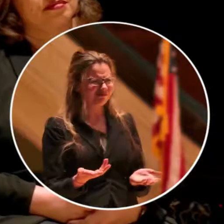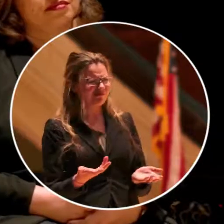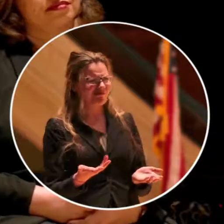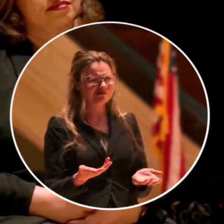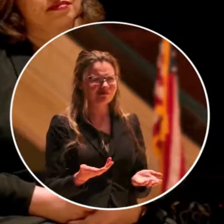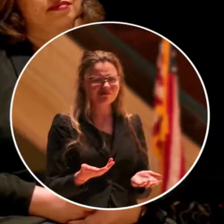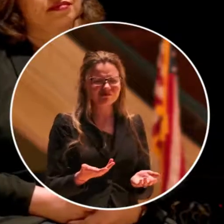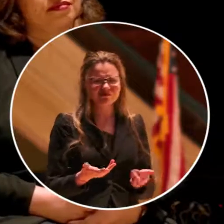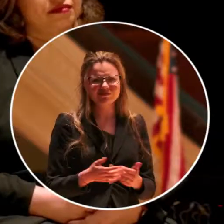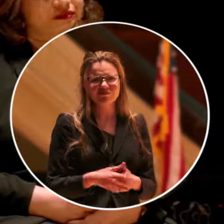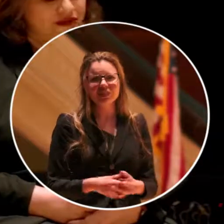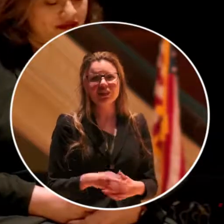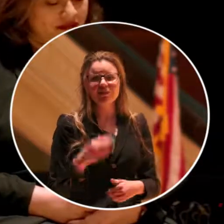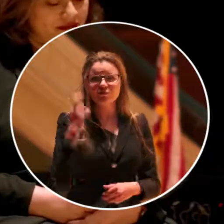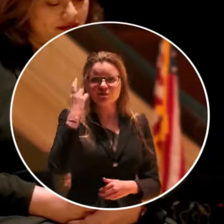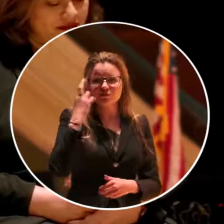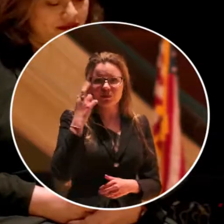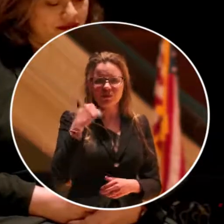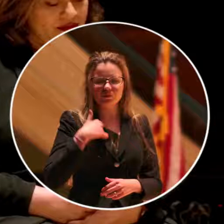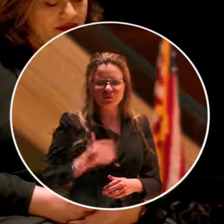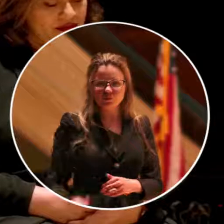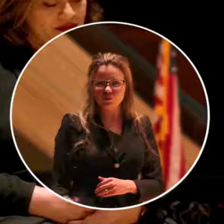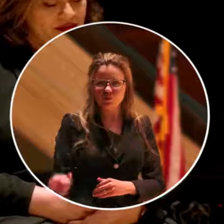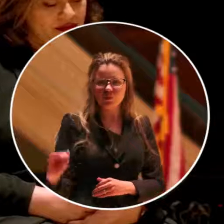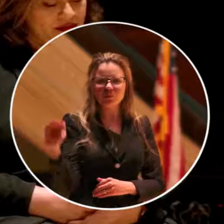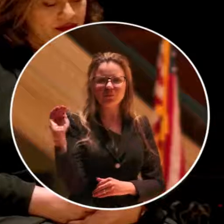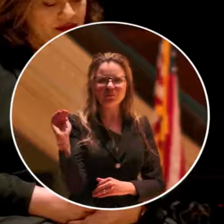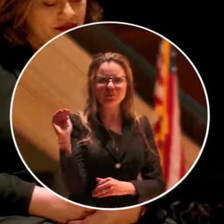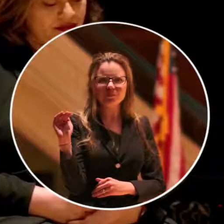The realization that I grew up with